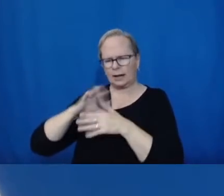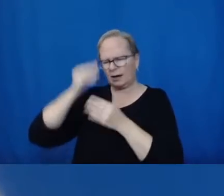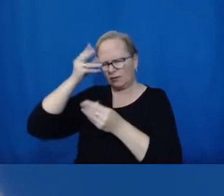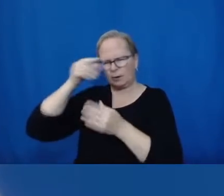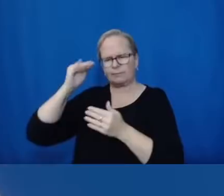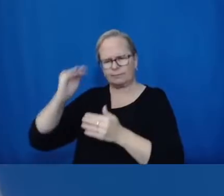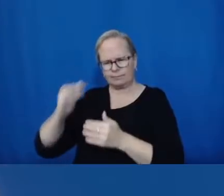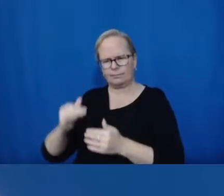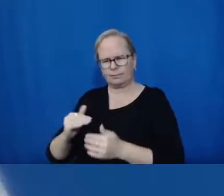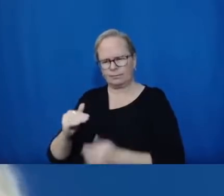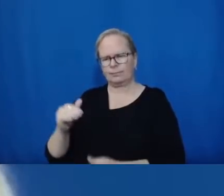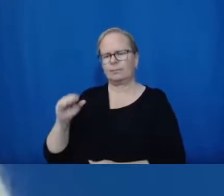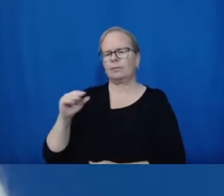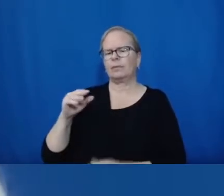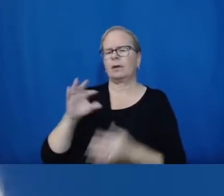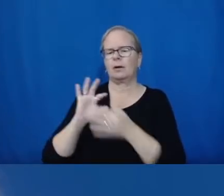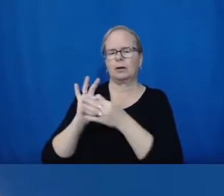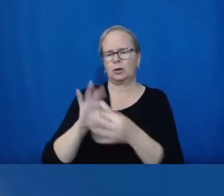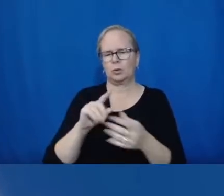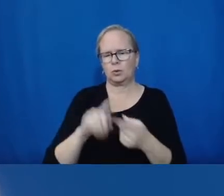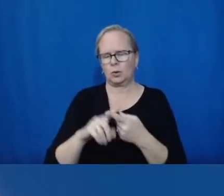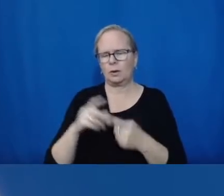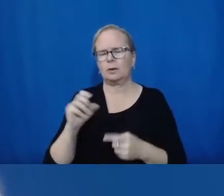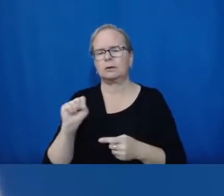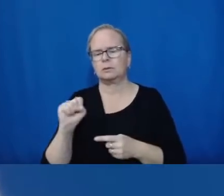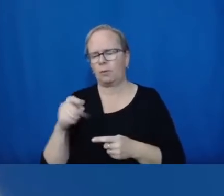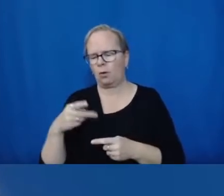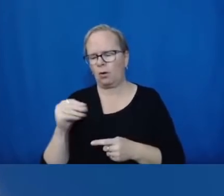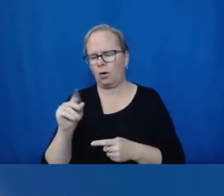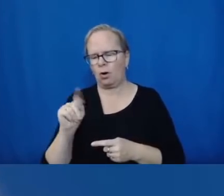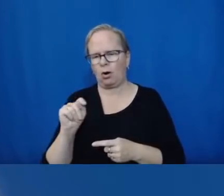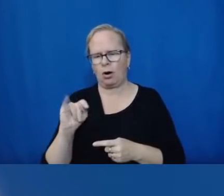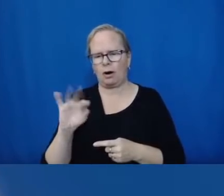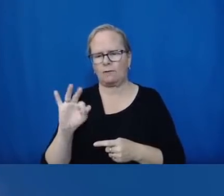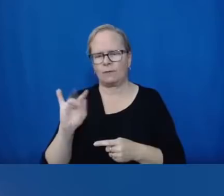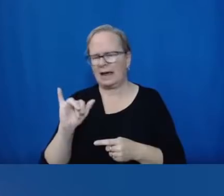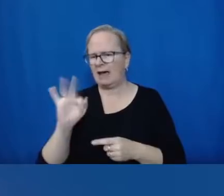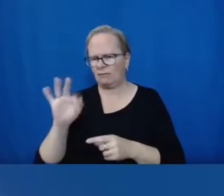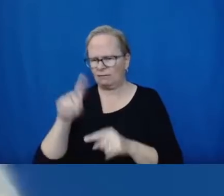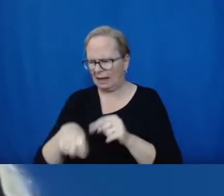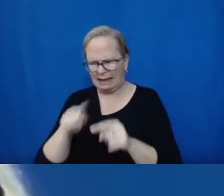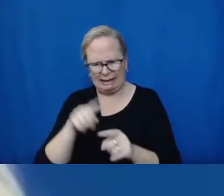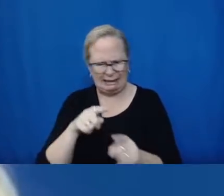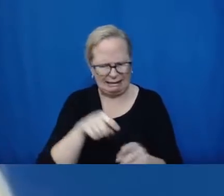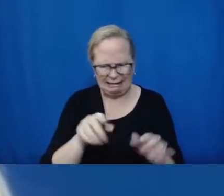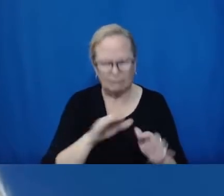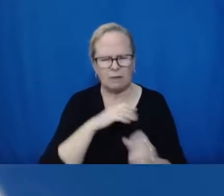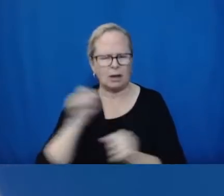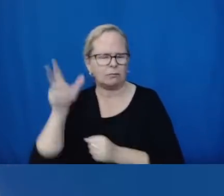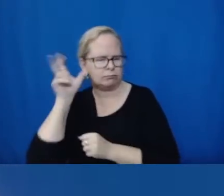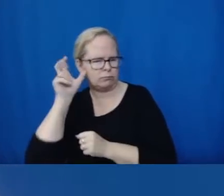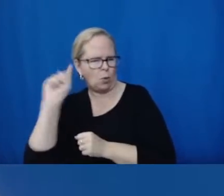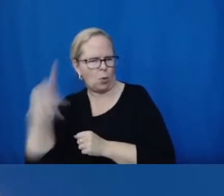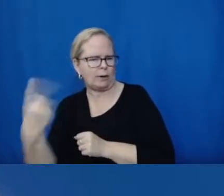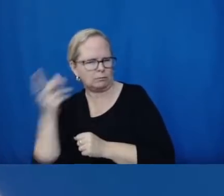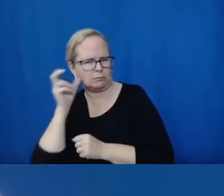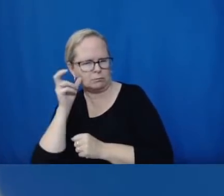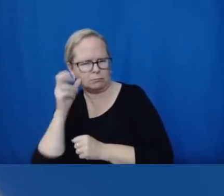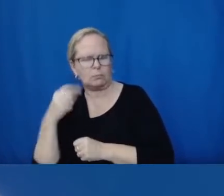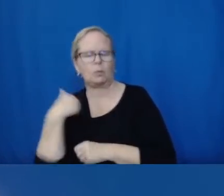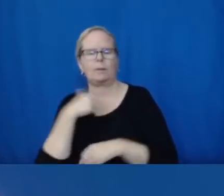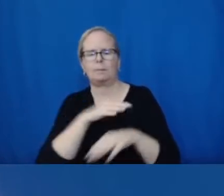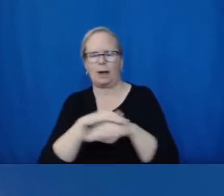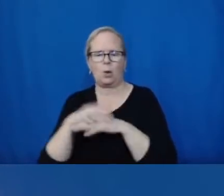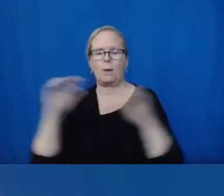listen to one of our briefings on the go. So those are my calls of action for the day. We'll be back on Thursday.